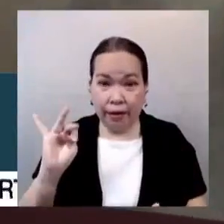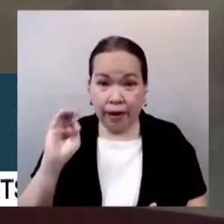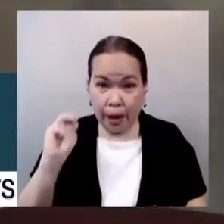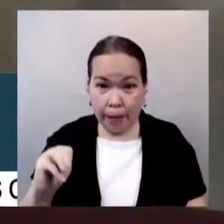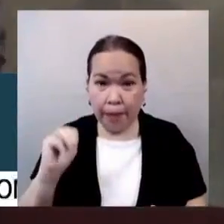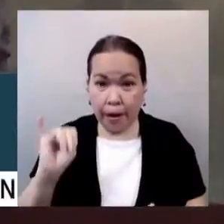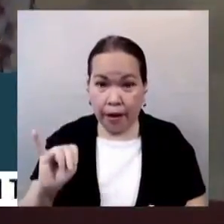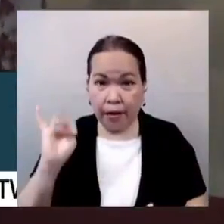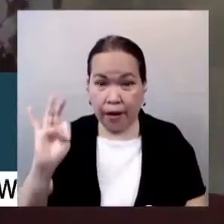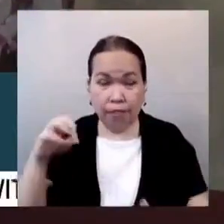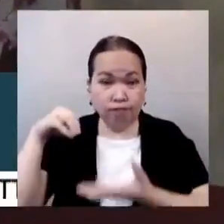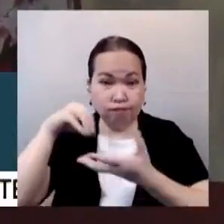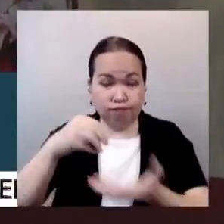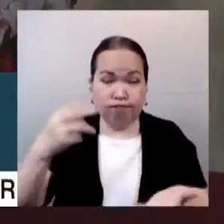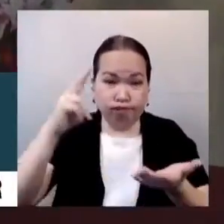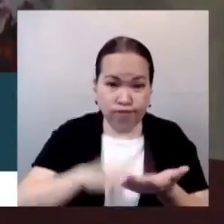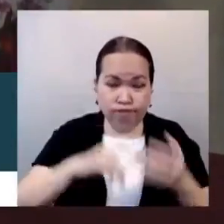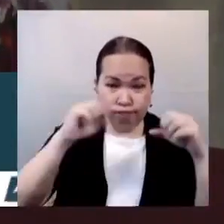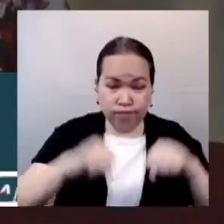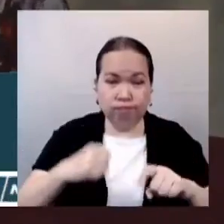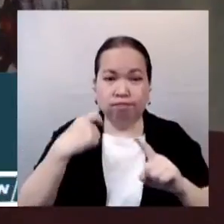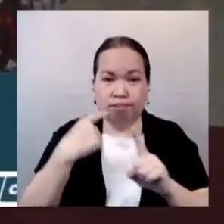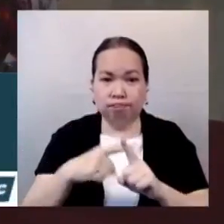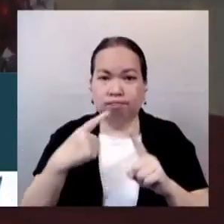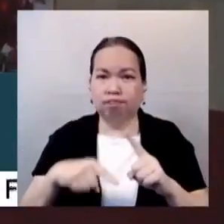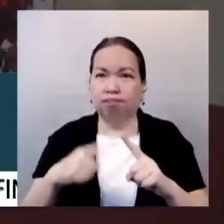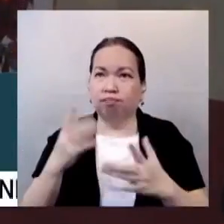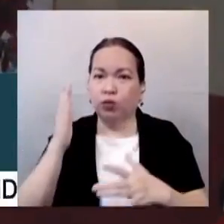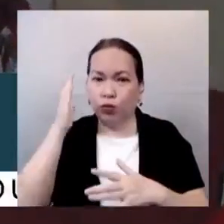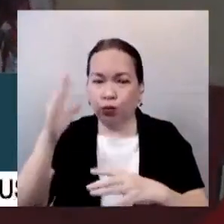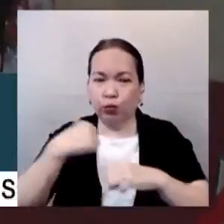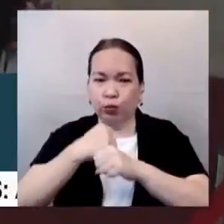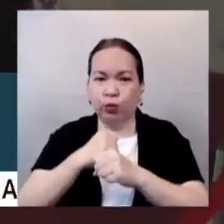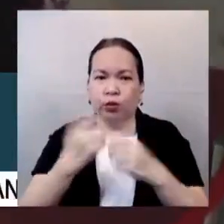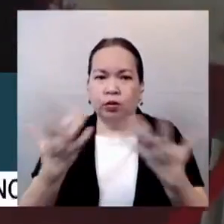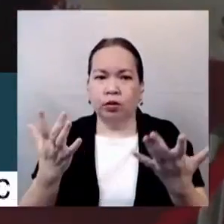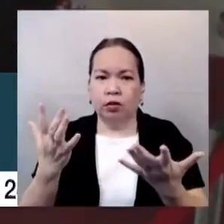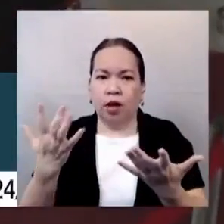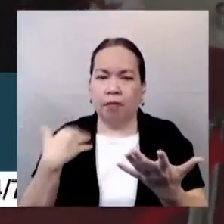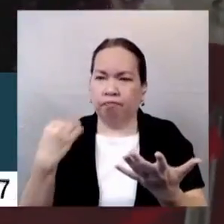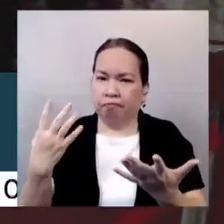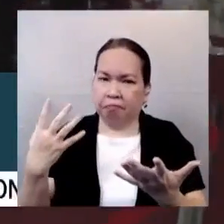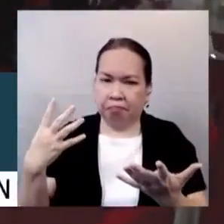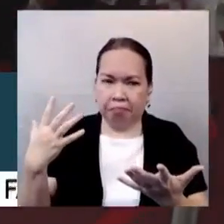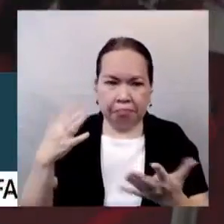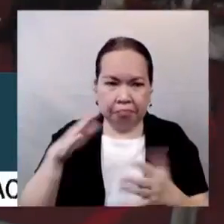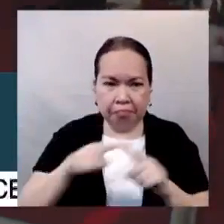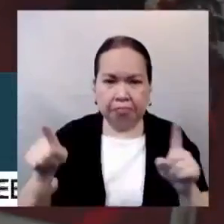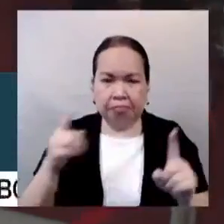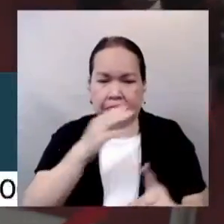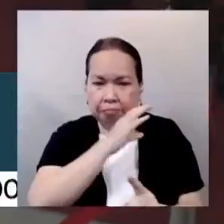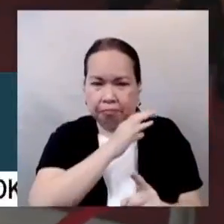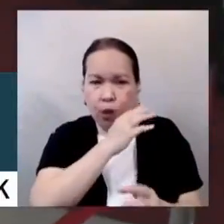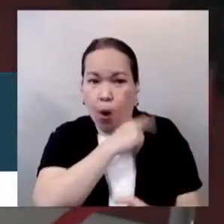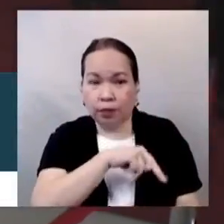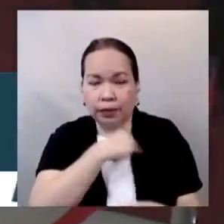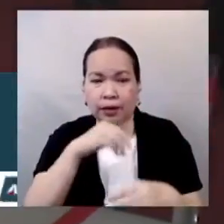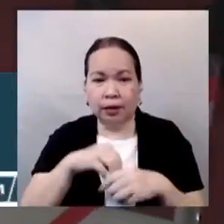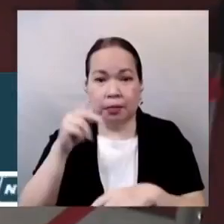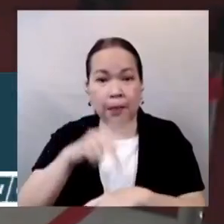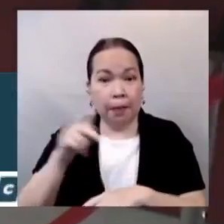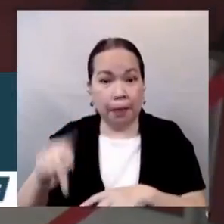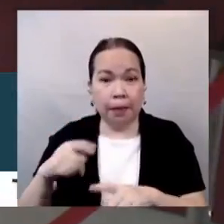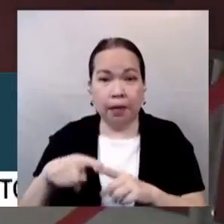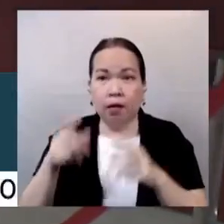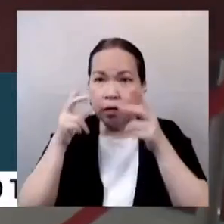the near-future construction of a multi-specialty medical center in Pampanga. And we are also expecting to hear his newly